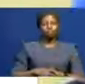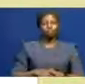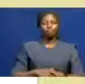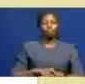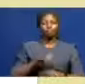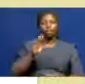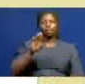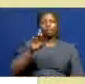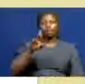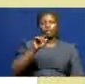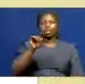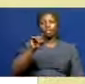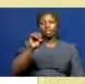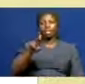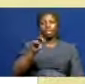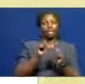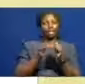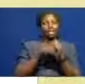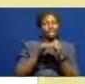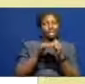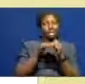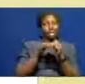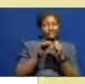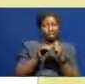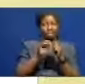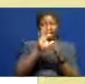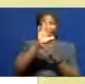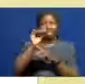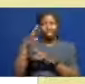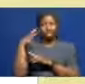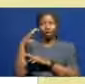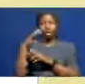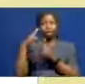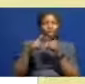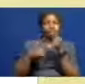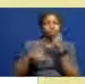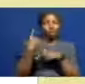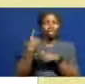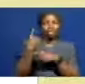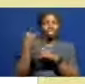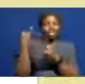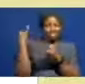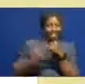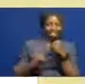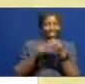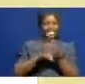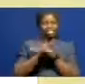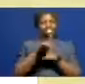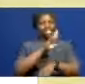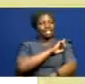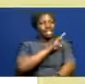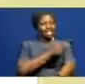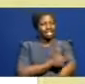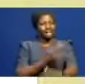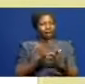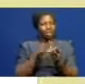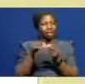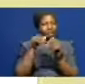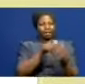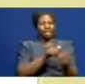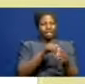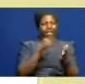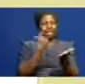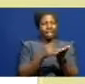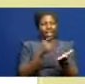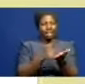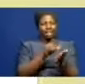are nine-time African champions, but their last title was in 2018 in Abuja, Nigeria, where they beat Ghana Revenue Authority.